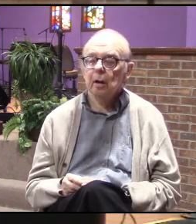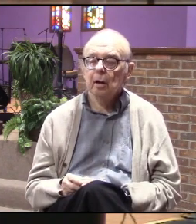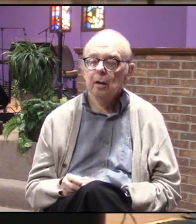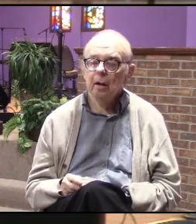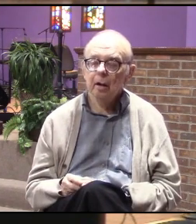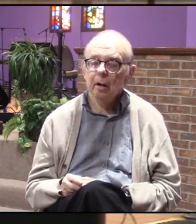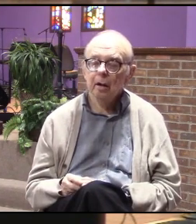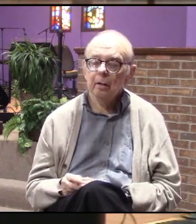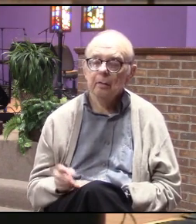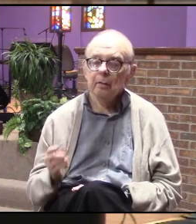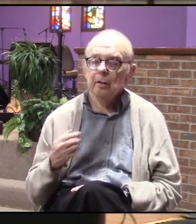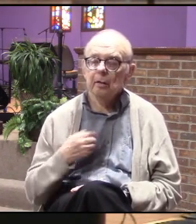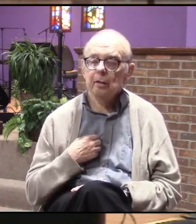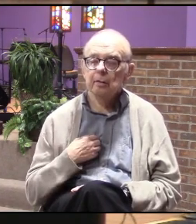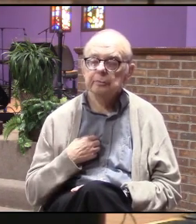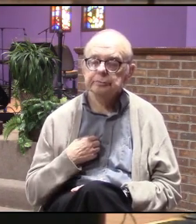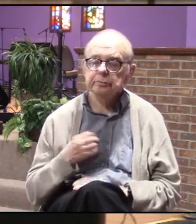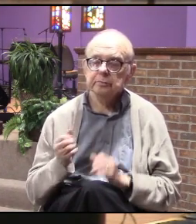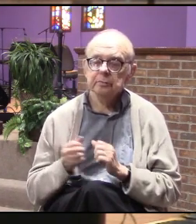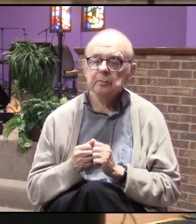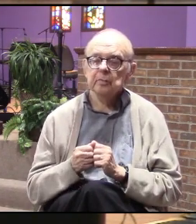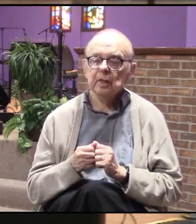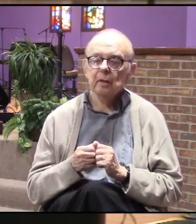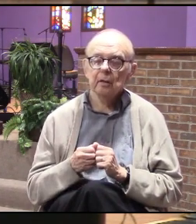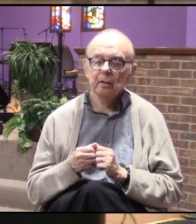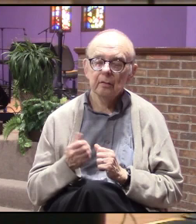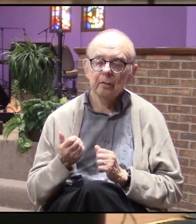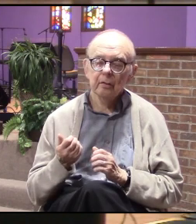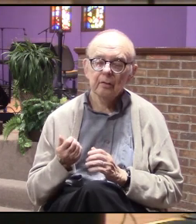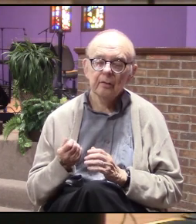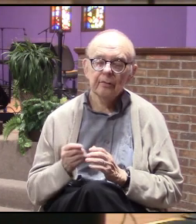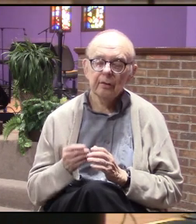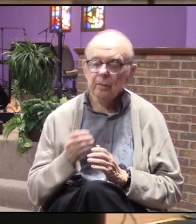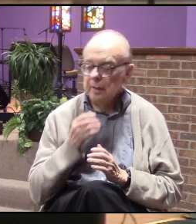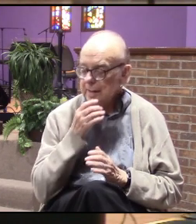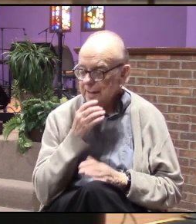I was with a couple of ladies from